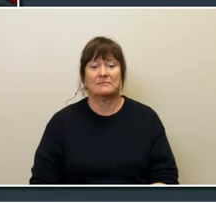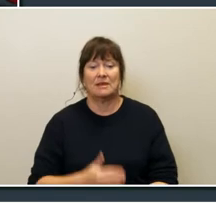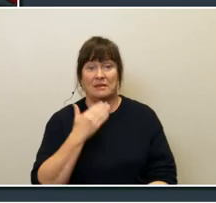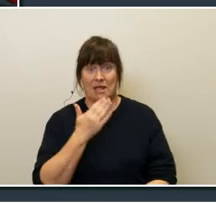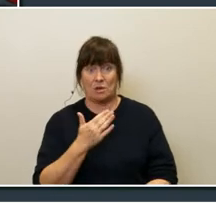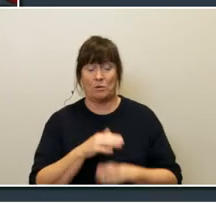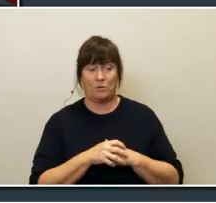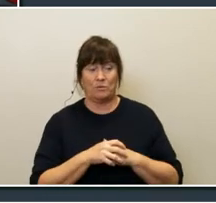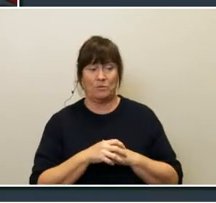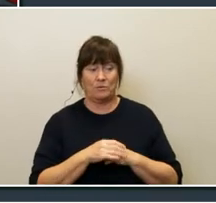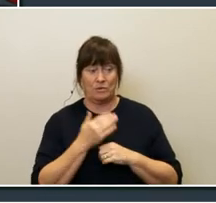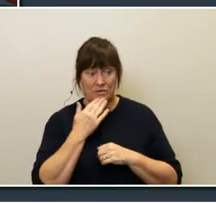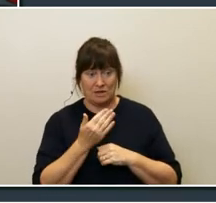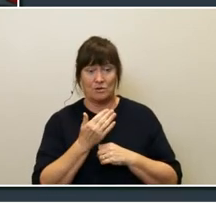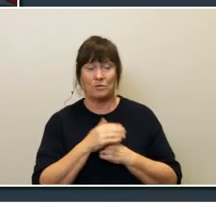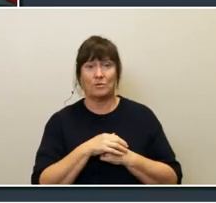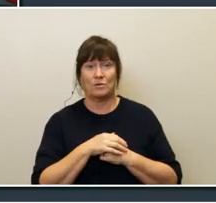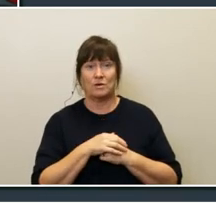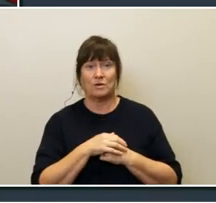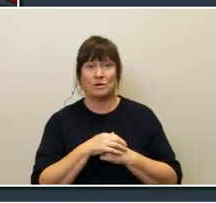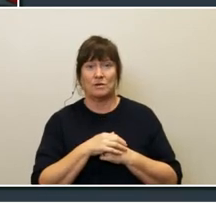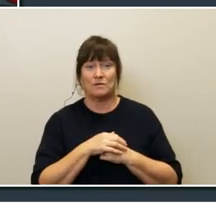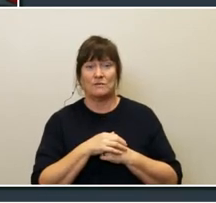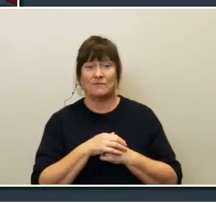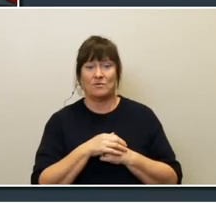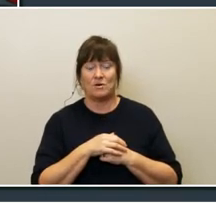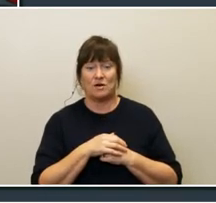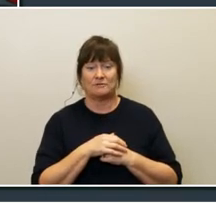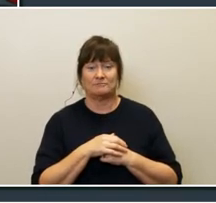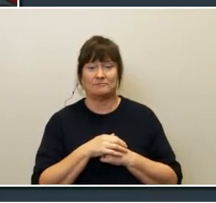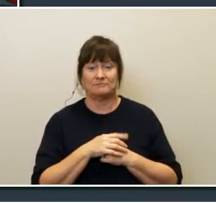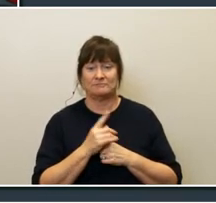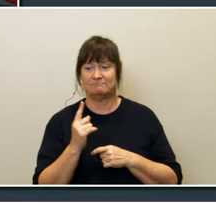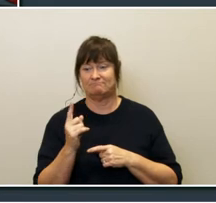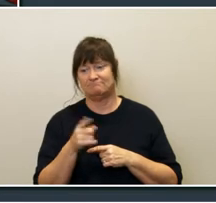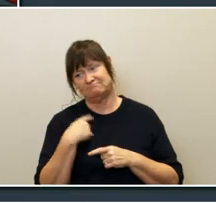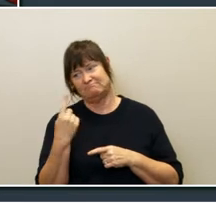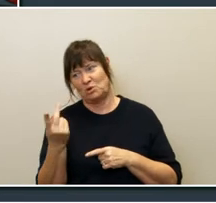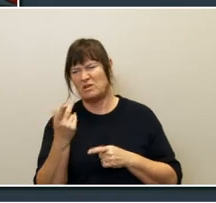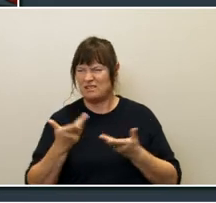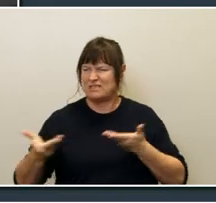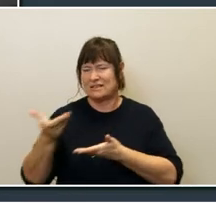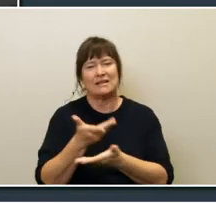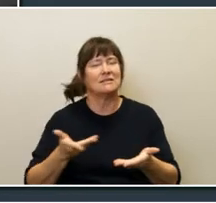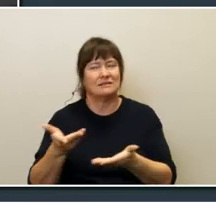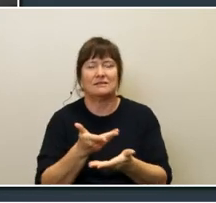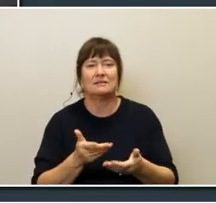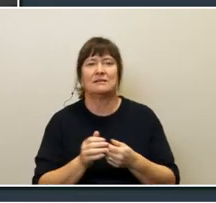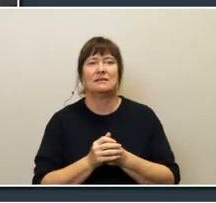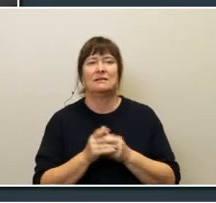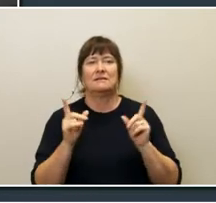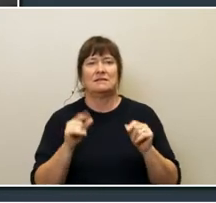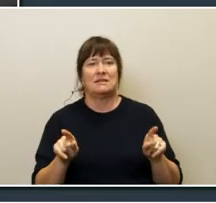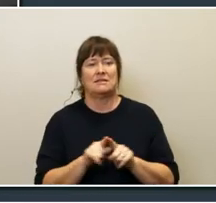Thank you, Angie, and thank you for the conversations that we've had over this project. And I just, like I've done with some